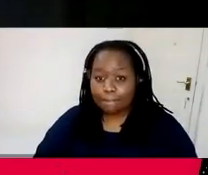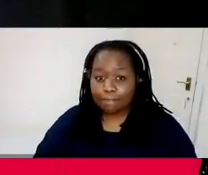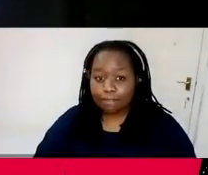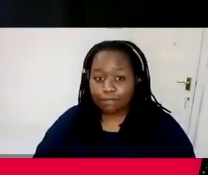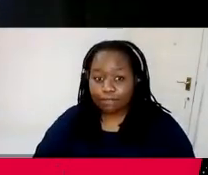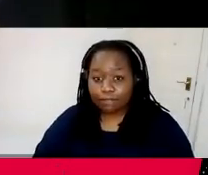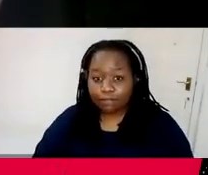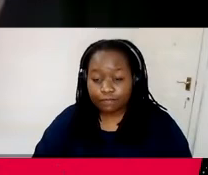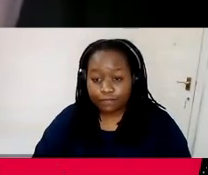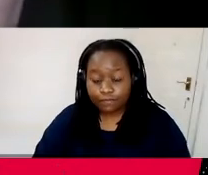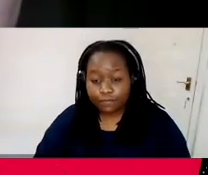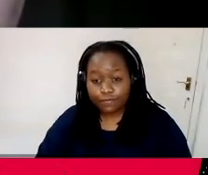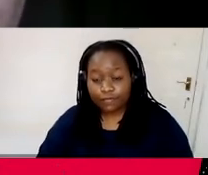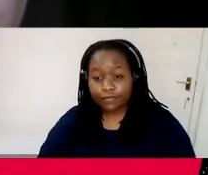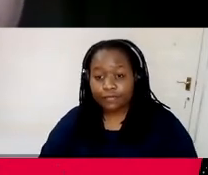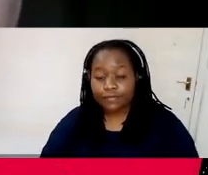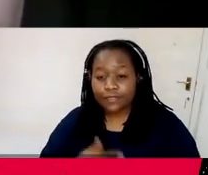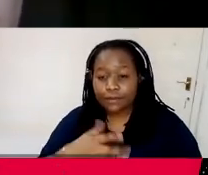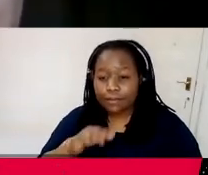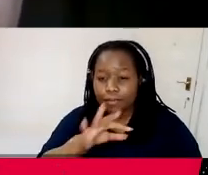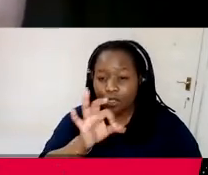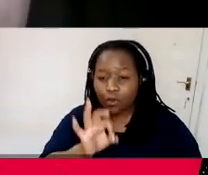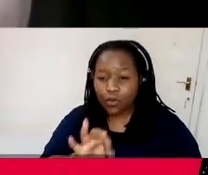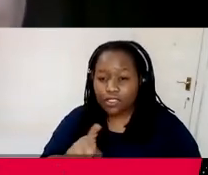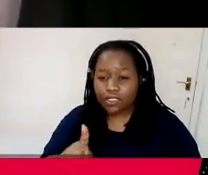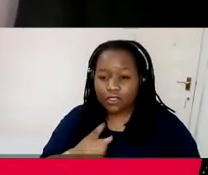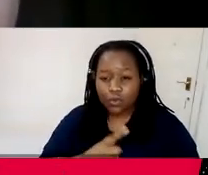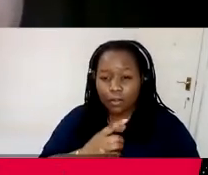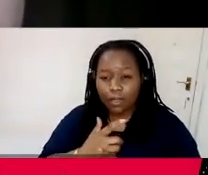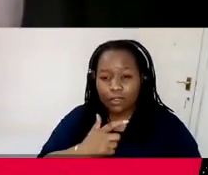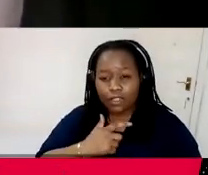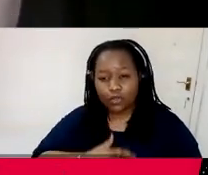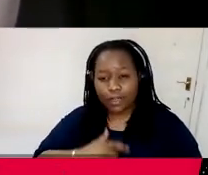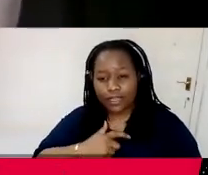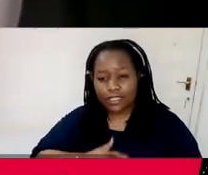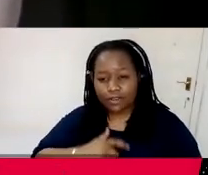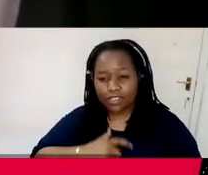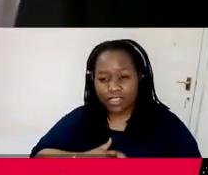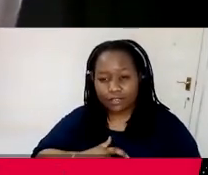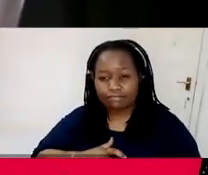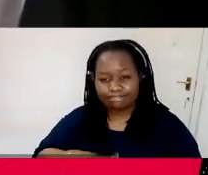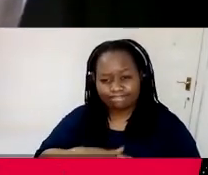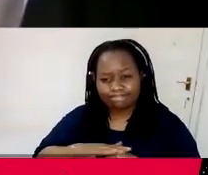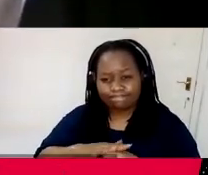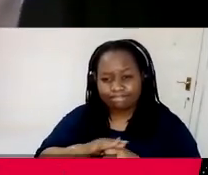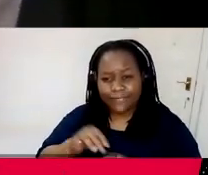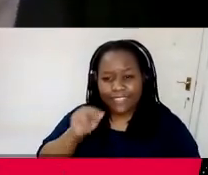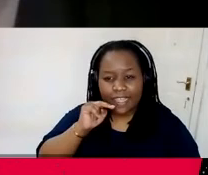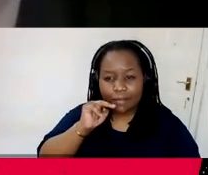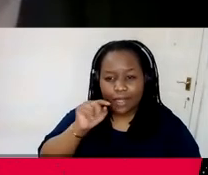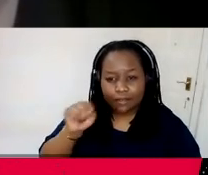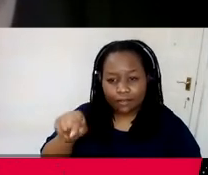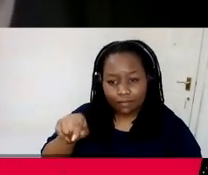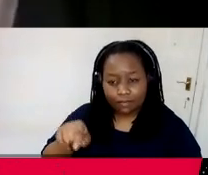As many people will know, the UK government recently announced a massive cut to UK aid to Yemen,